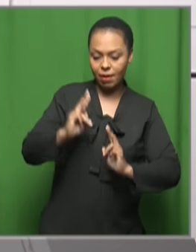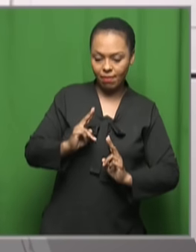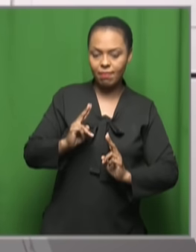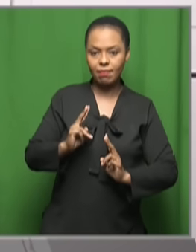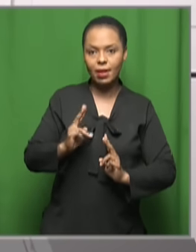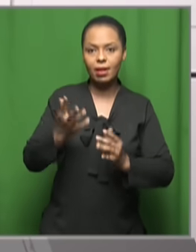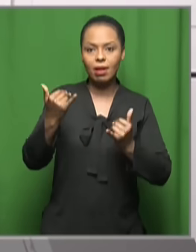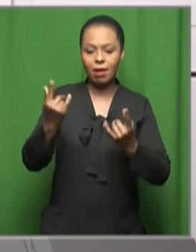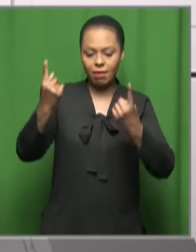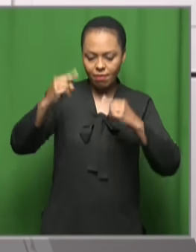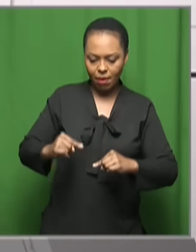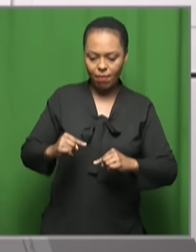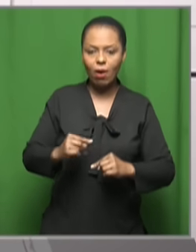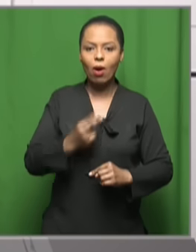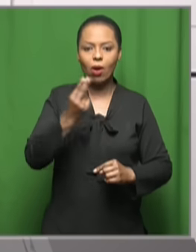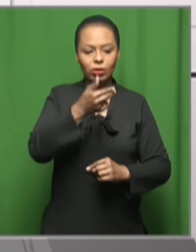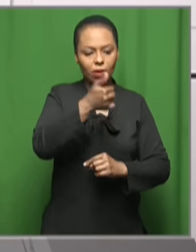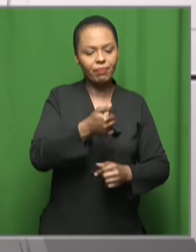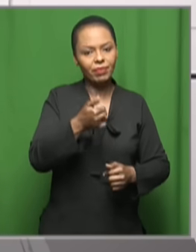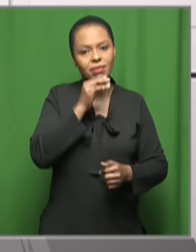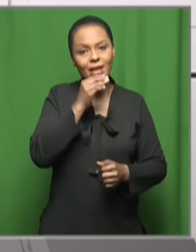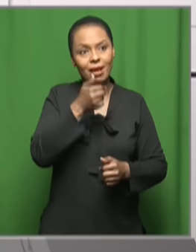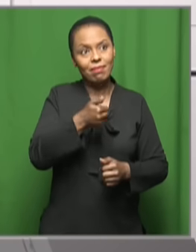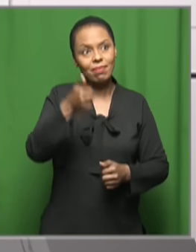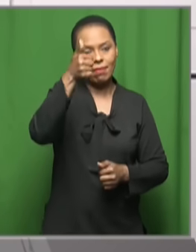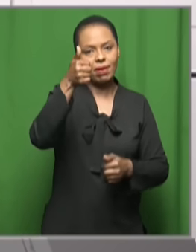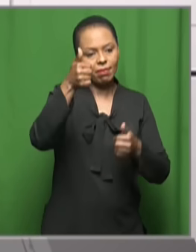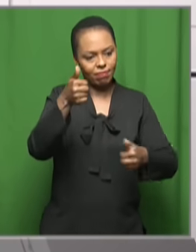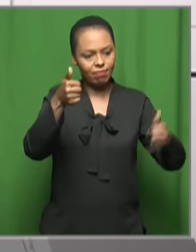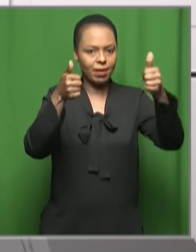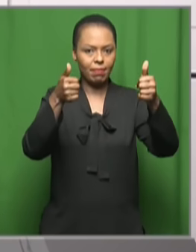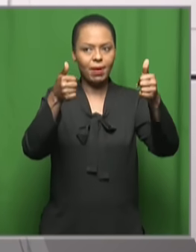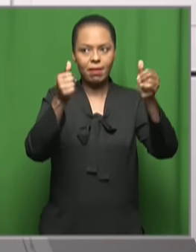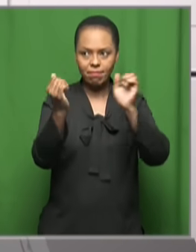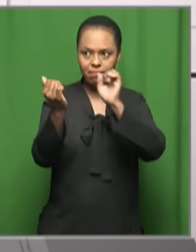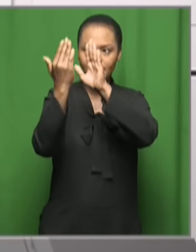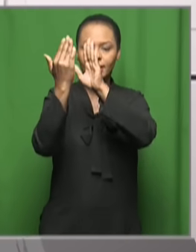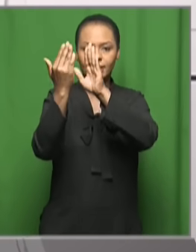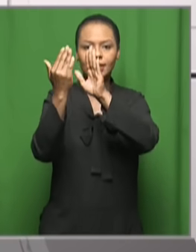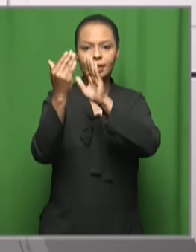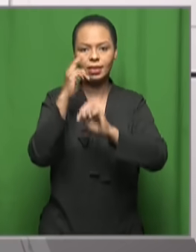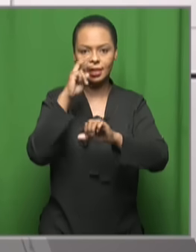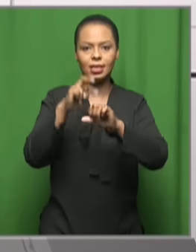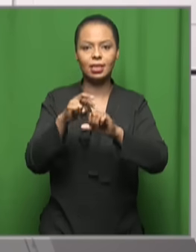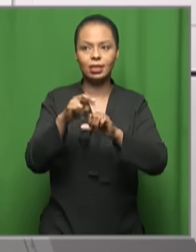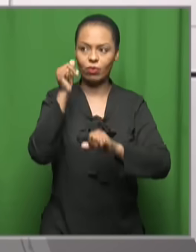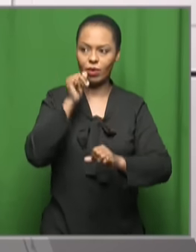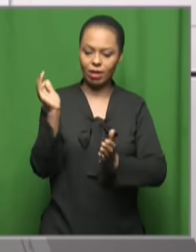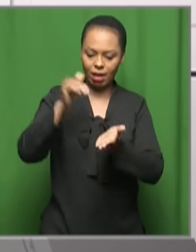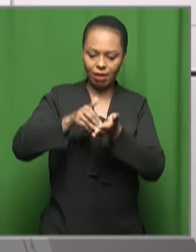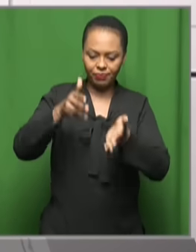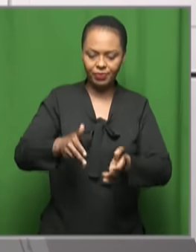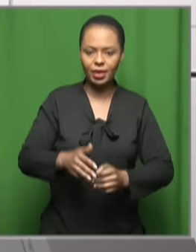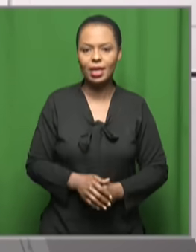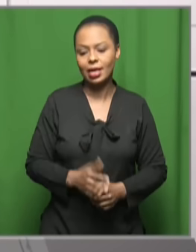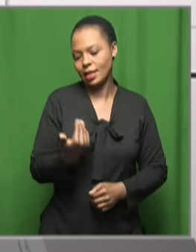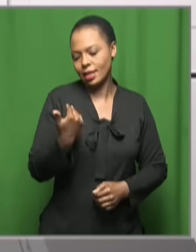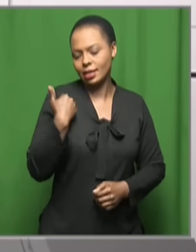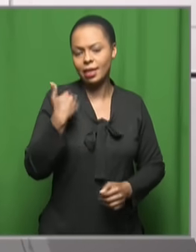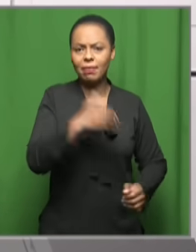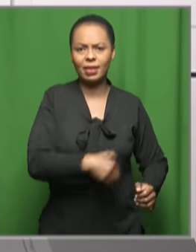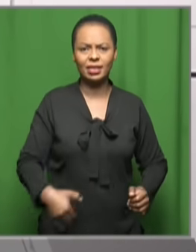But that's just impractical when you have a situation like this. Especially yesterday, when you consider that there were certain events that the president was